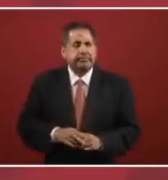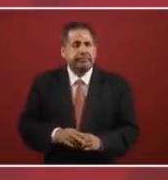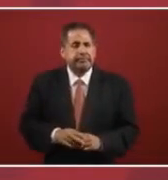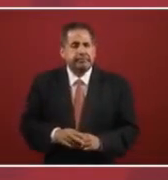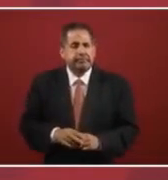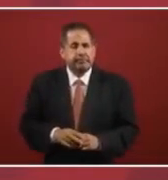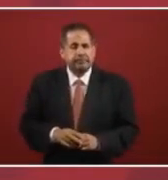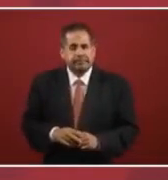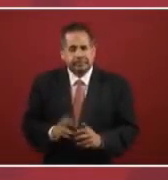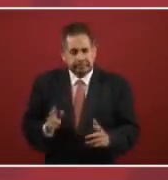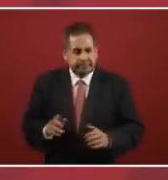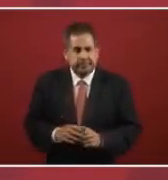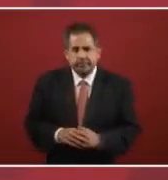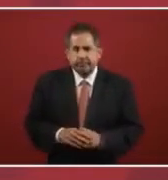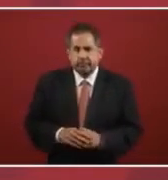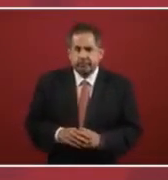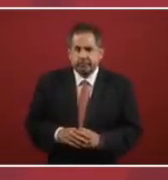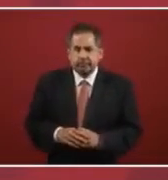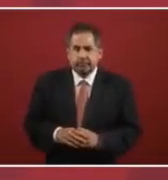Lo